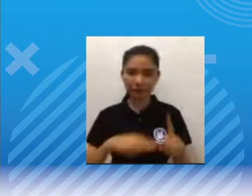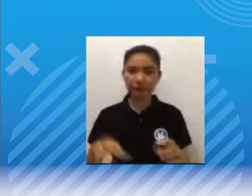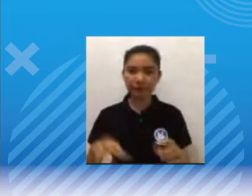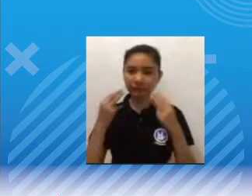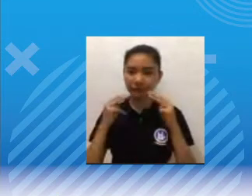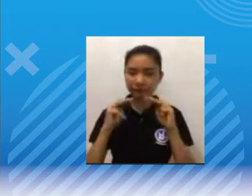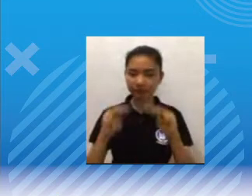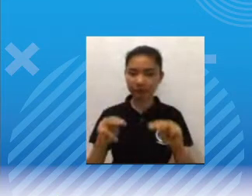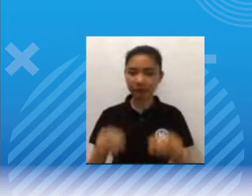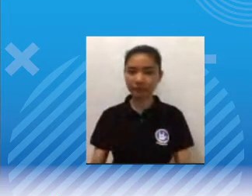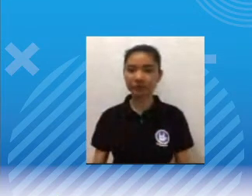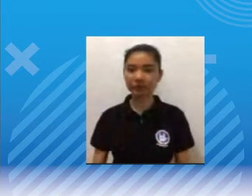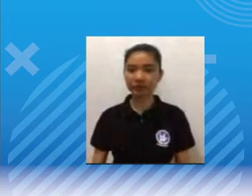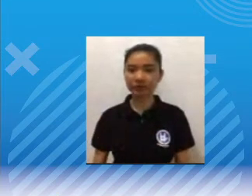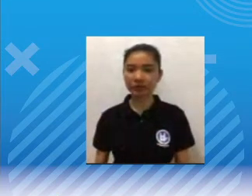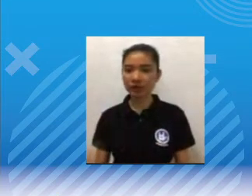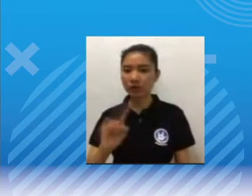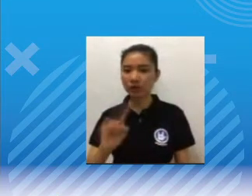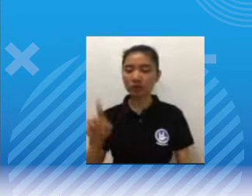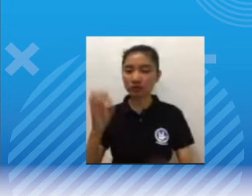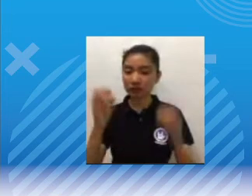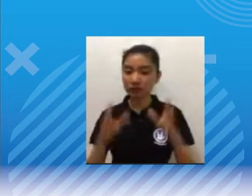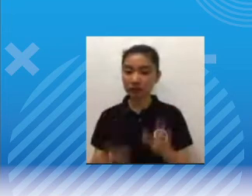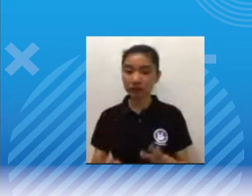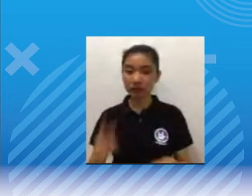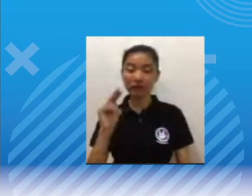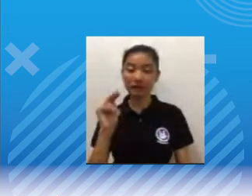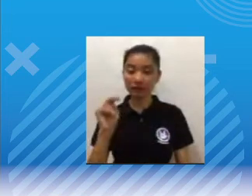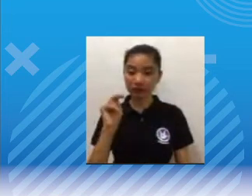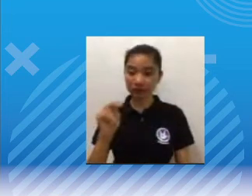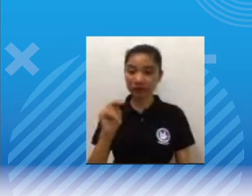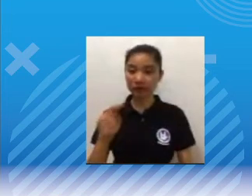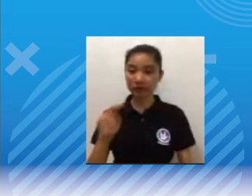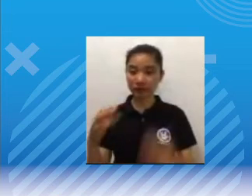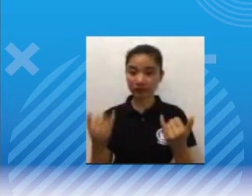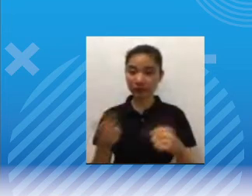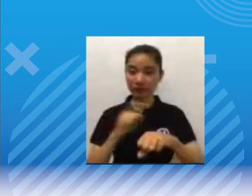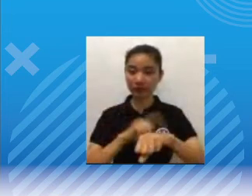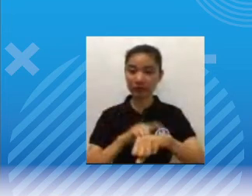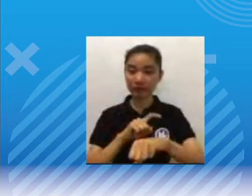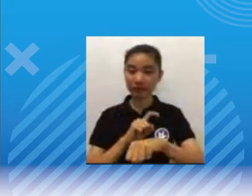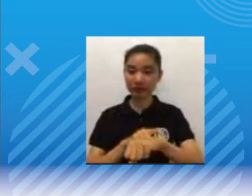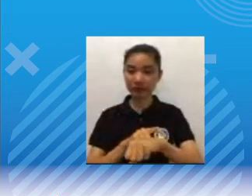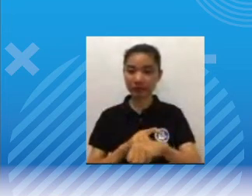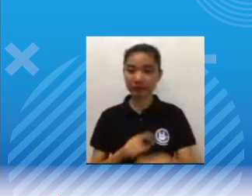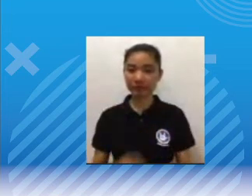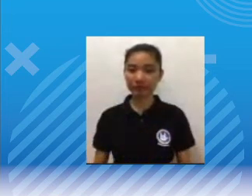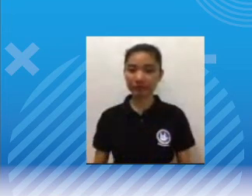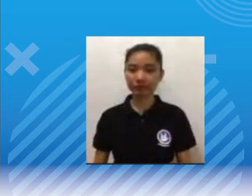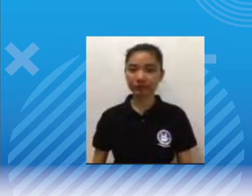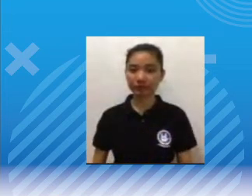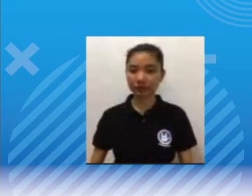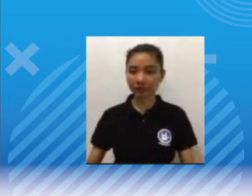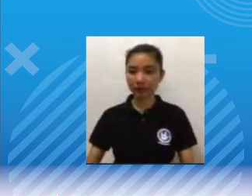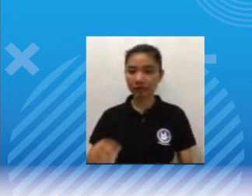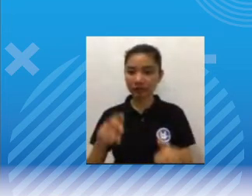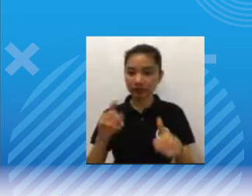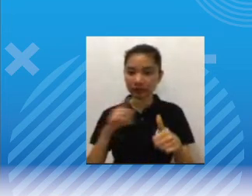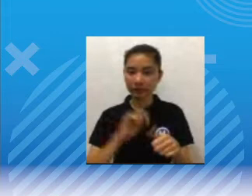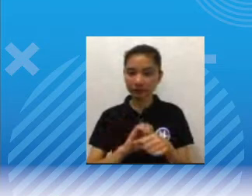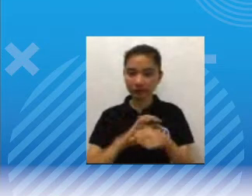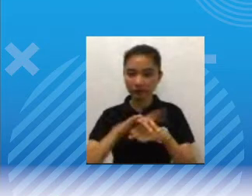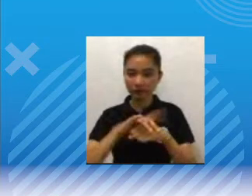what teachers need during this time of pandemic. No? So number one, support teacher resilience to ensure